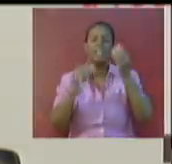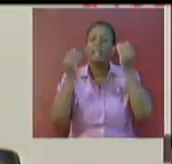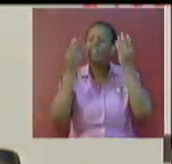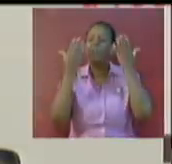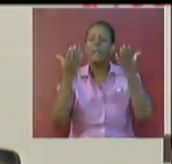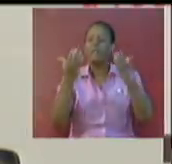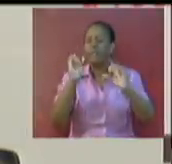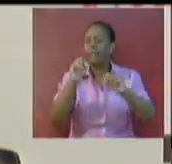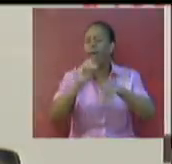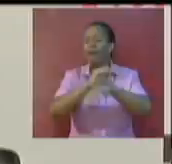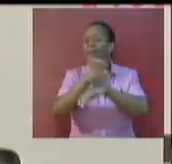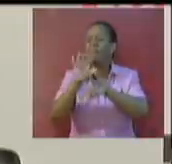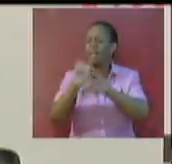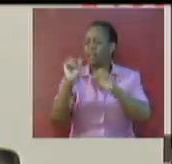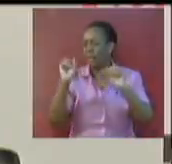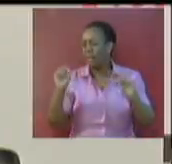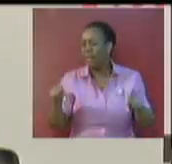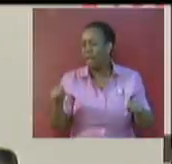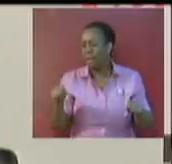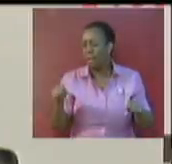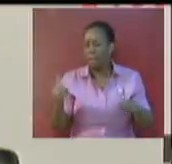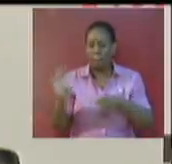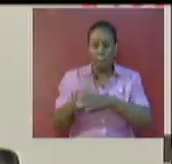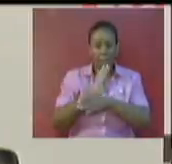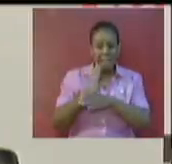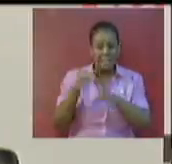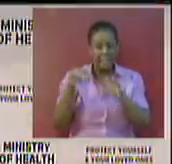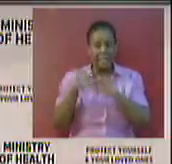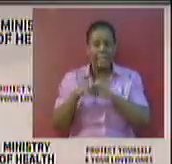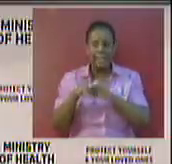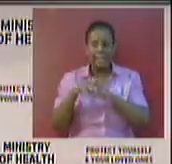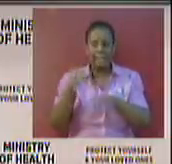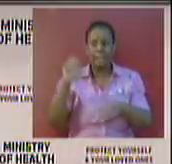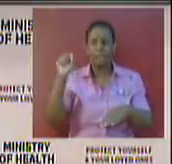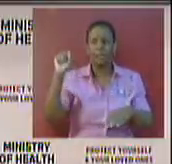in the St. George East community in those instances, Dr. Fraser?